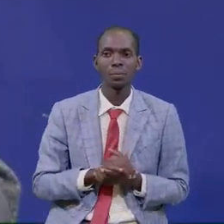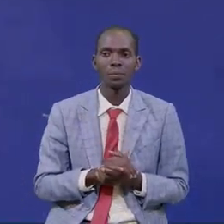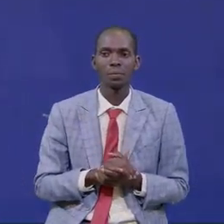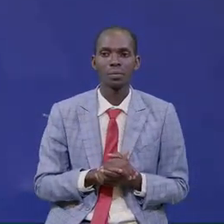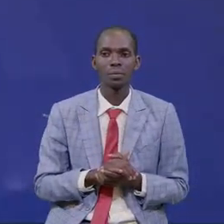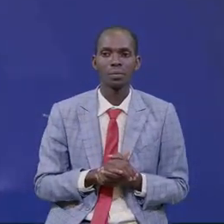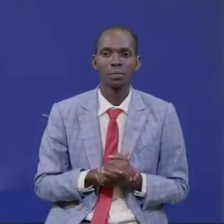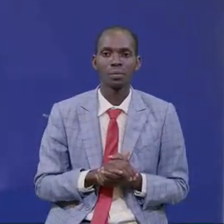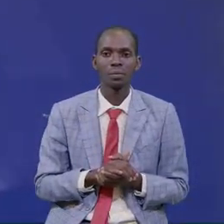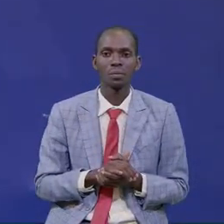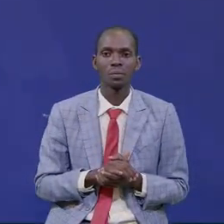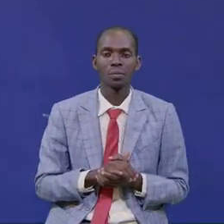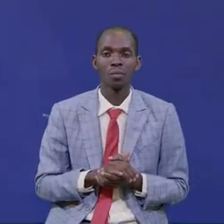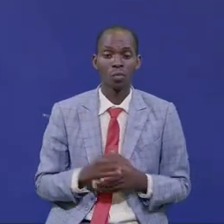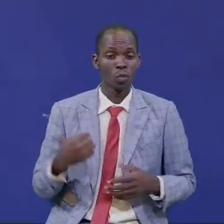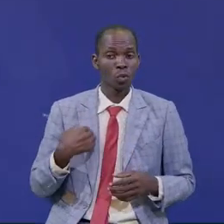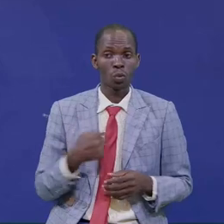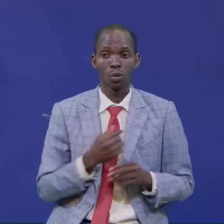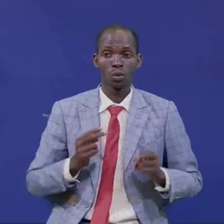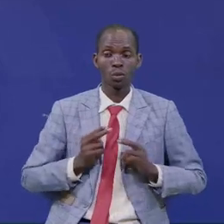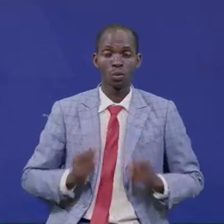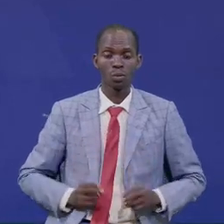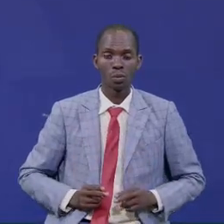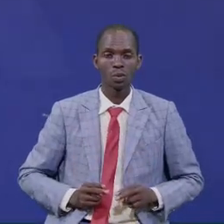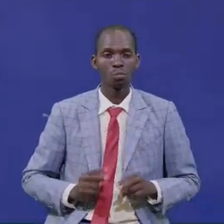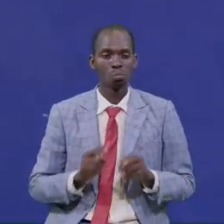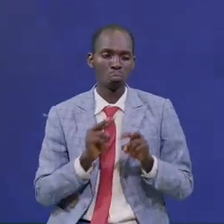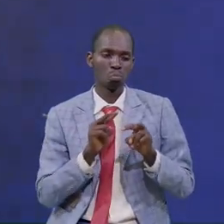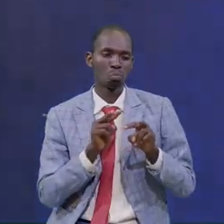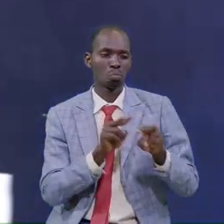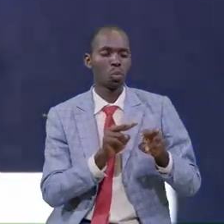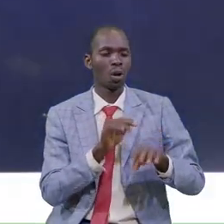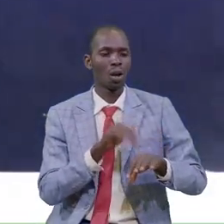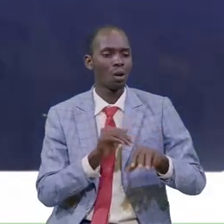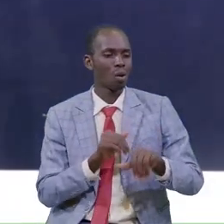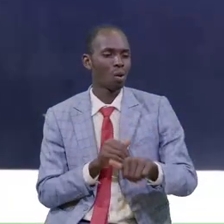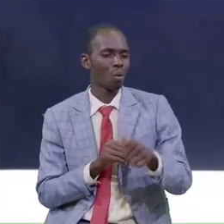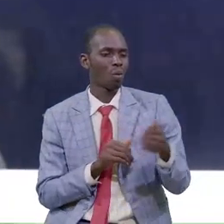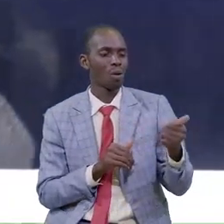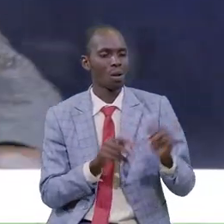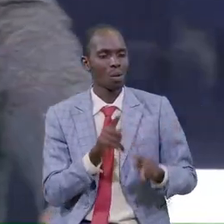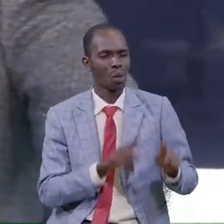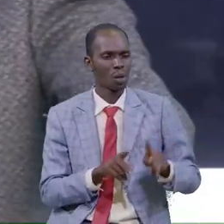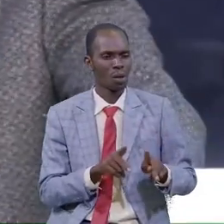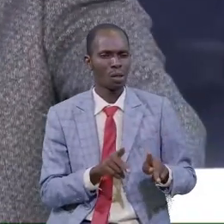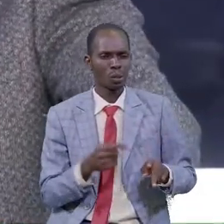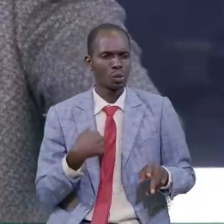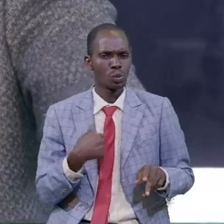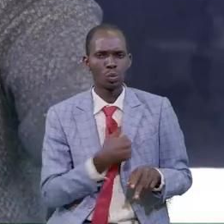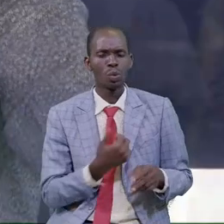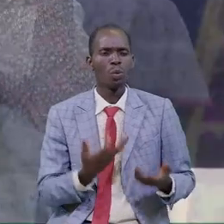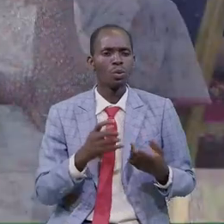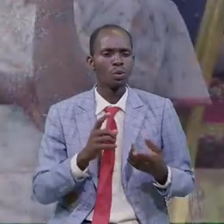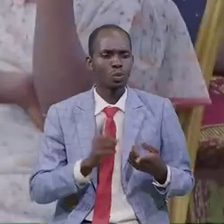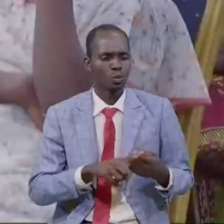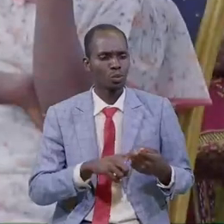We human beings, we look at other people and we want to do what is right in their sight.